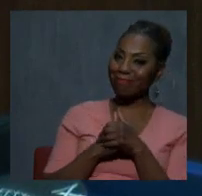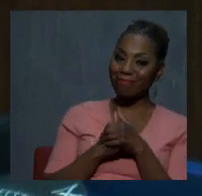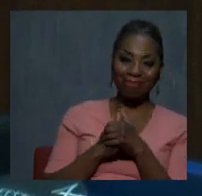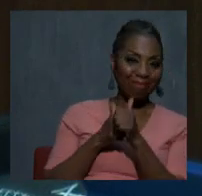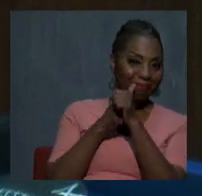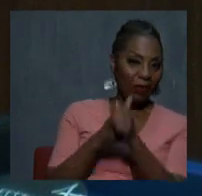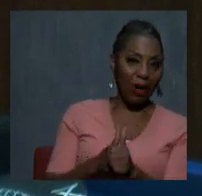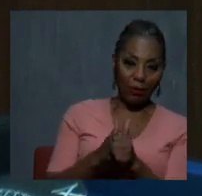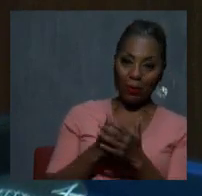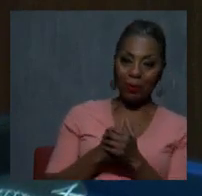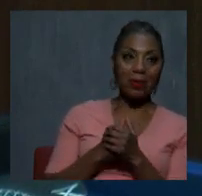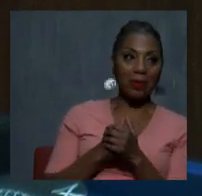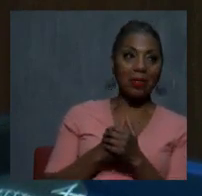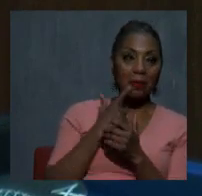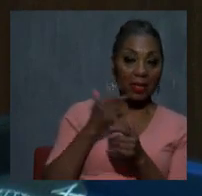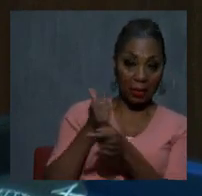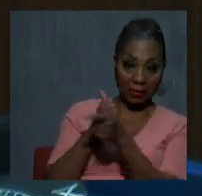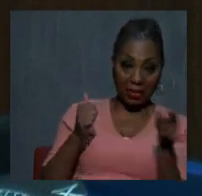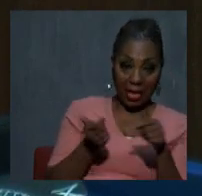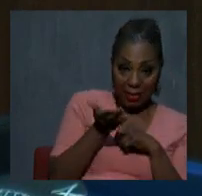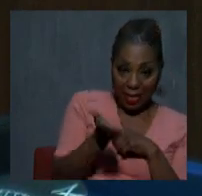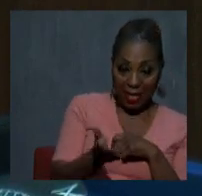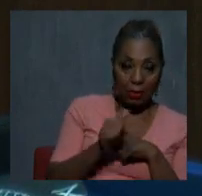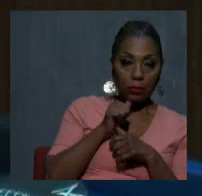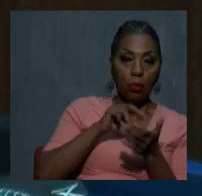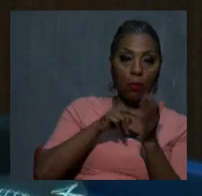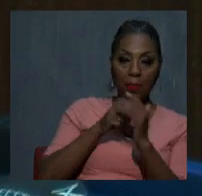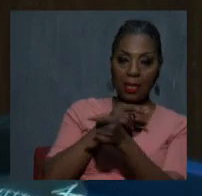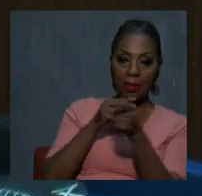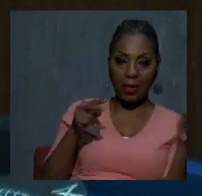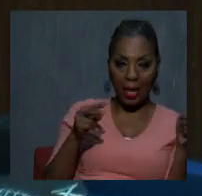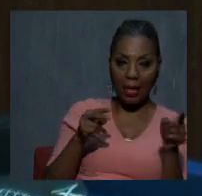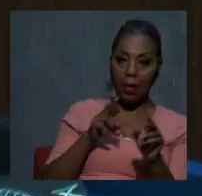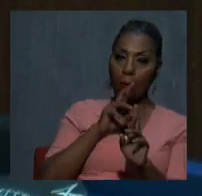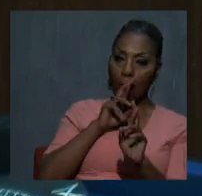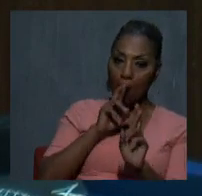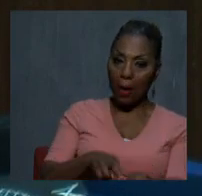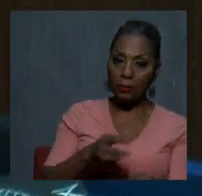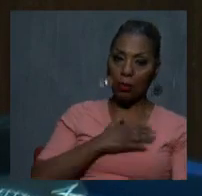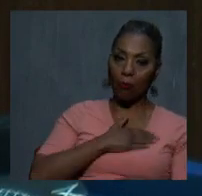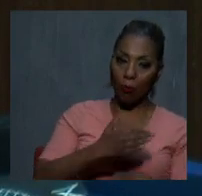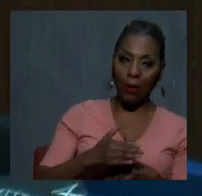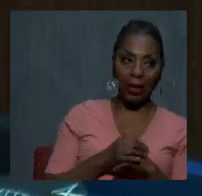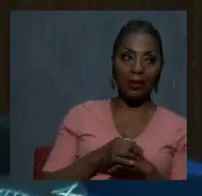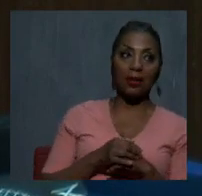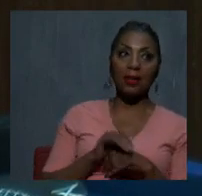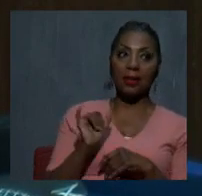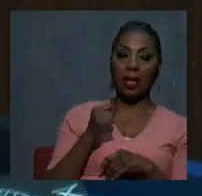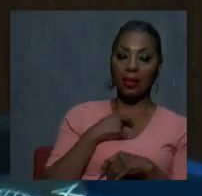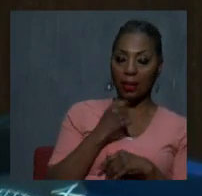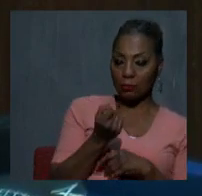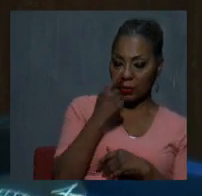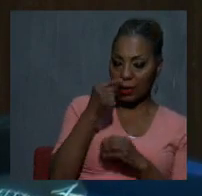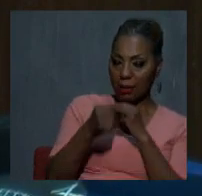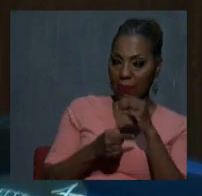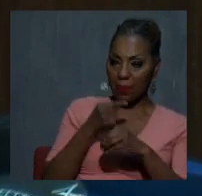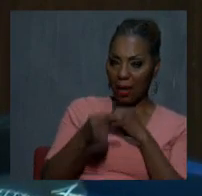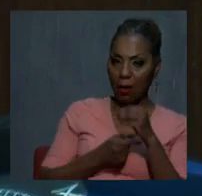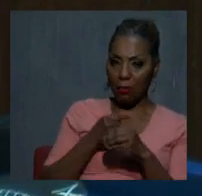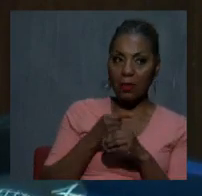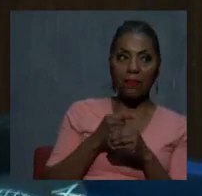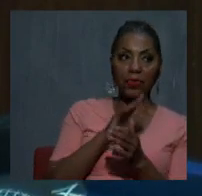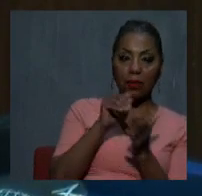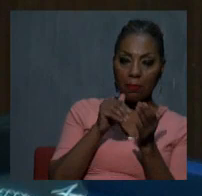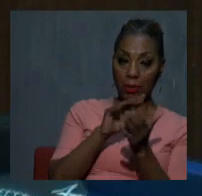just because they're there does not mean they are responsive. Just as I understand about the